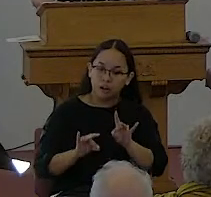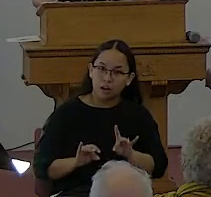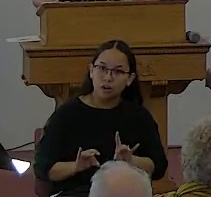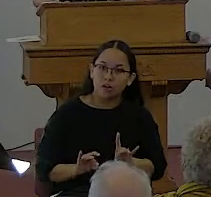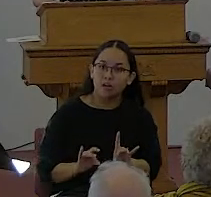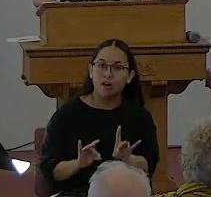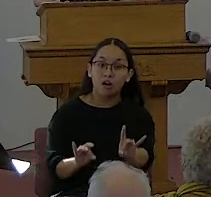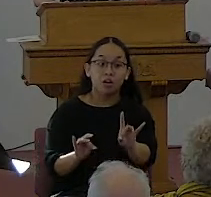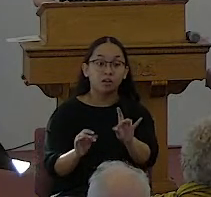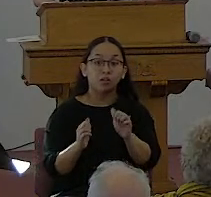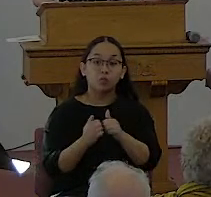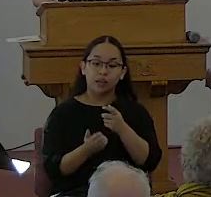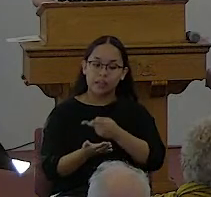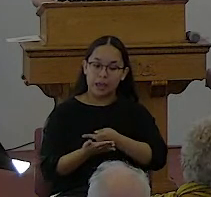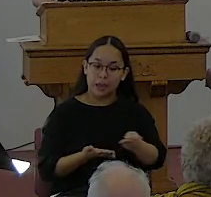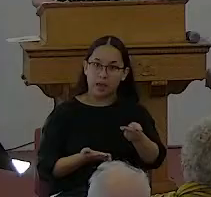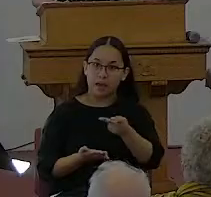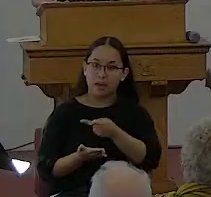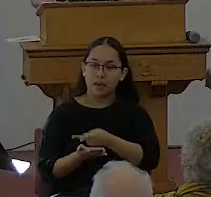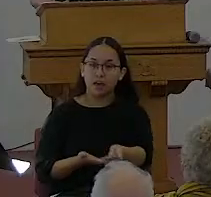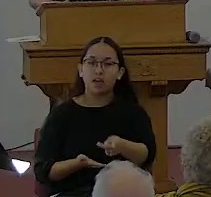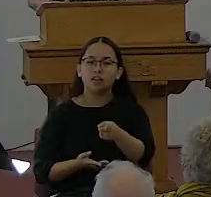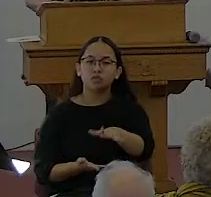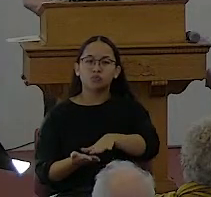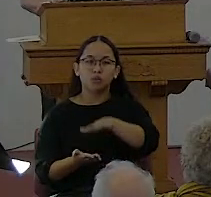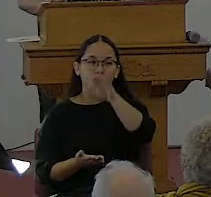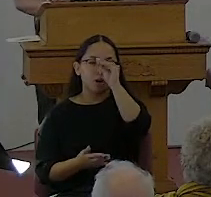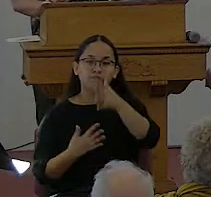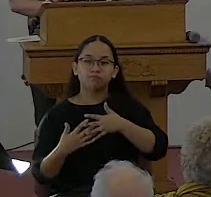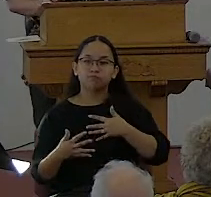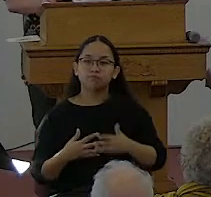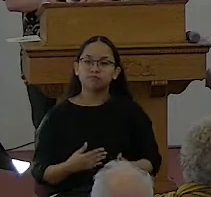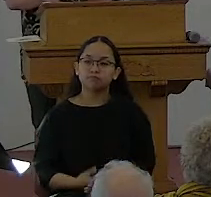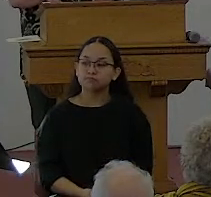with every failure you learn.